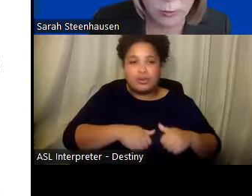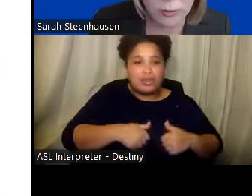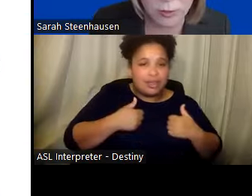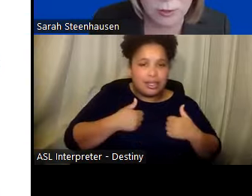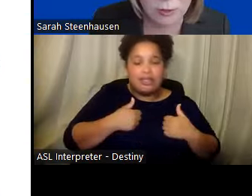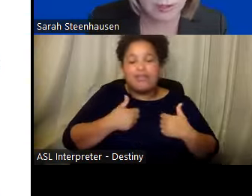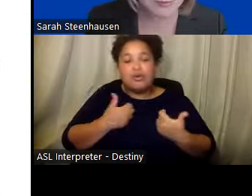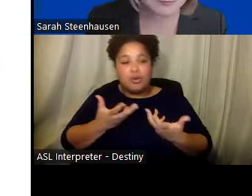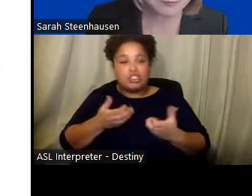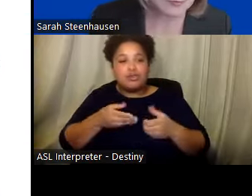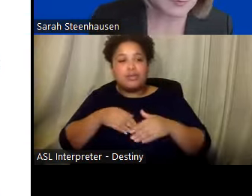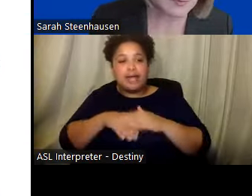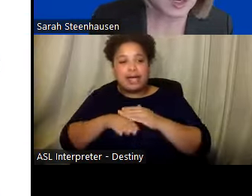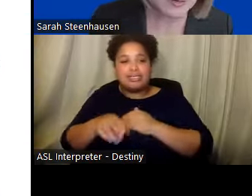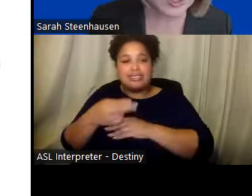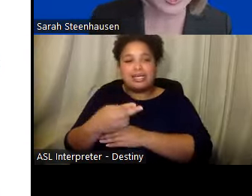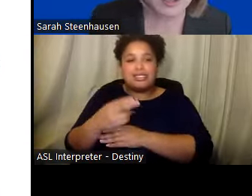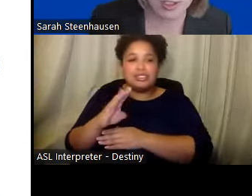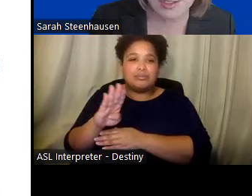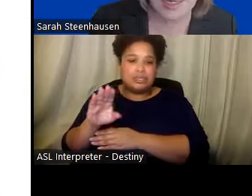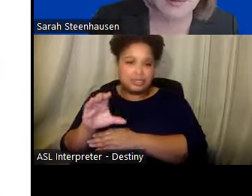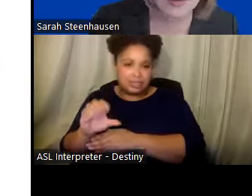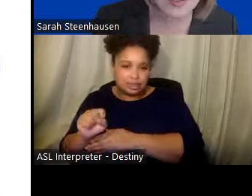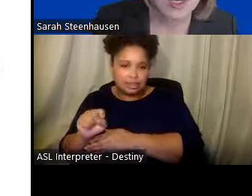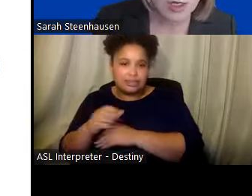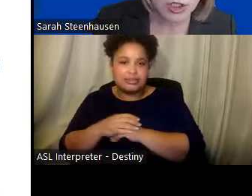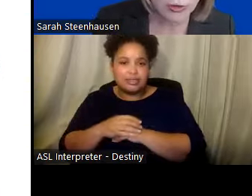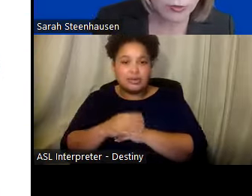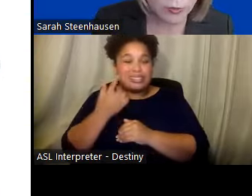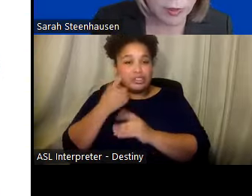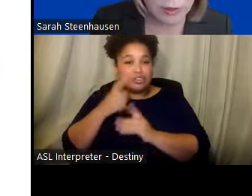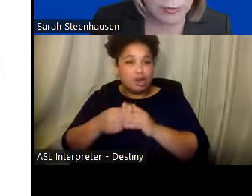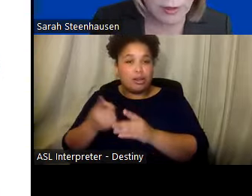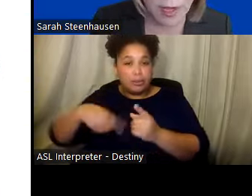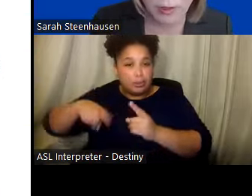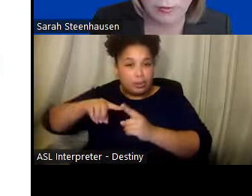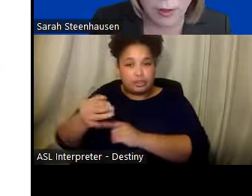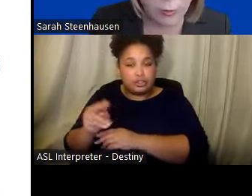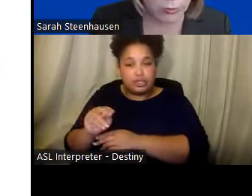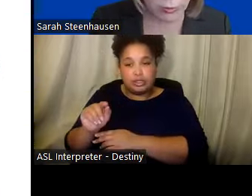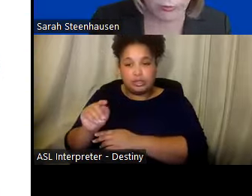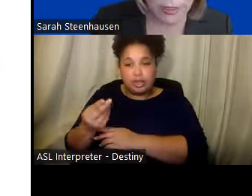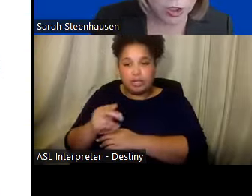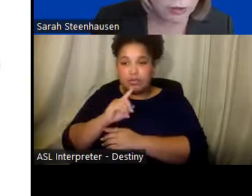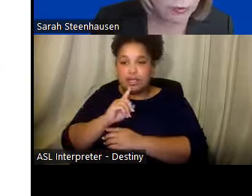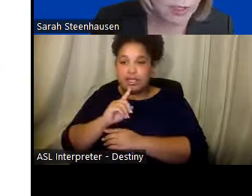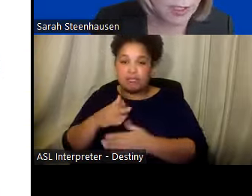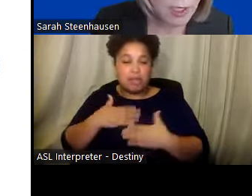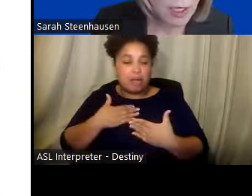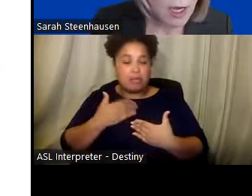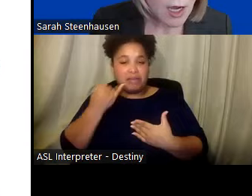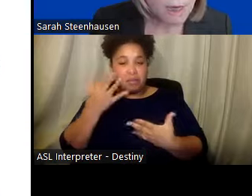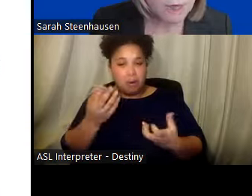and community-based service needs. We just launched that effort on January 20th and happy to follow up with more information if you'd